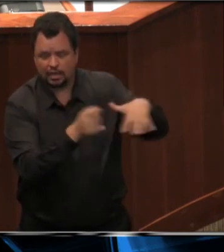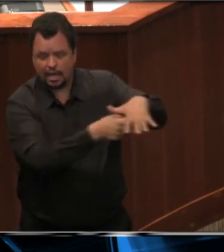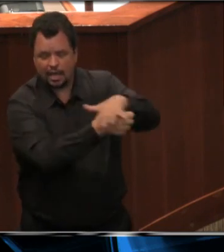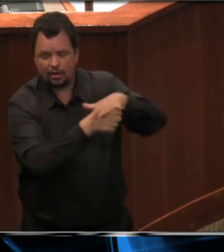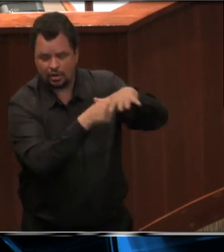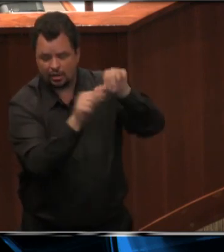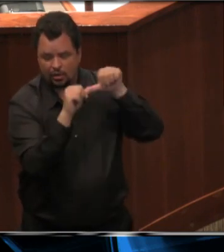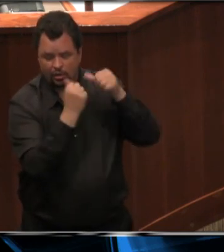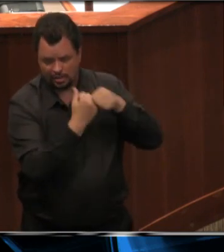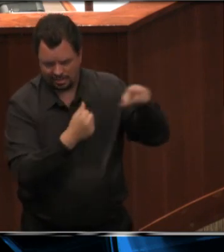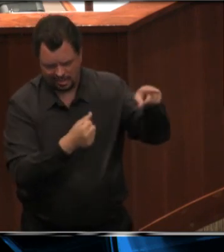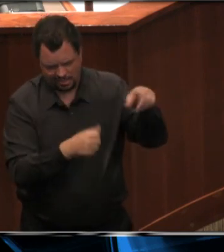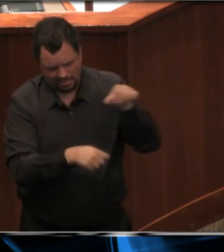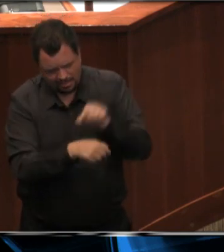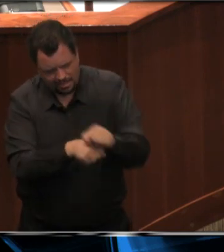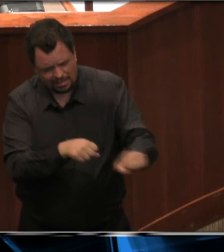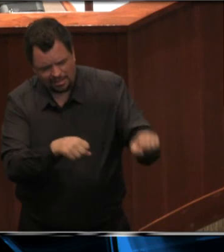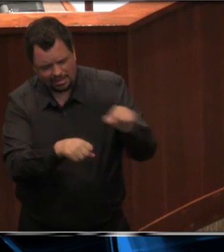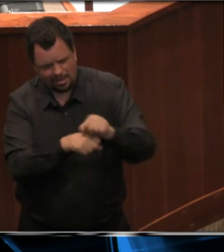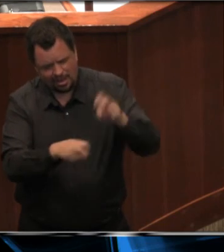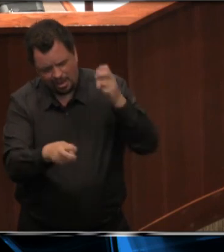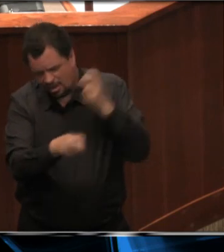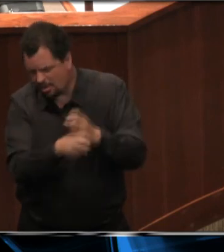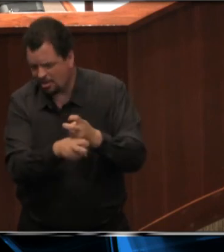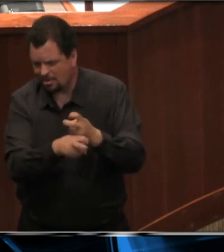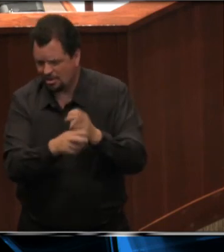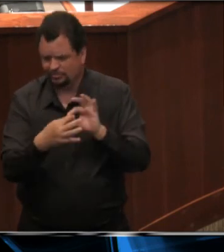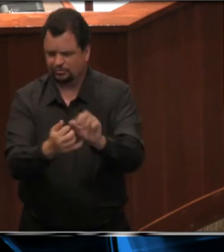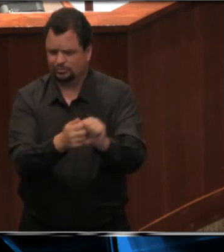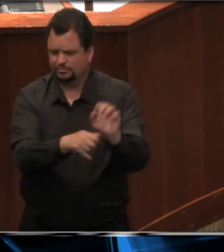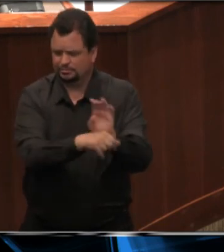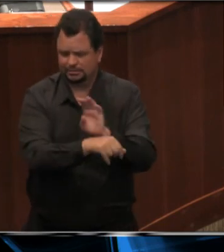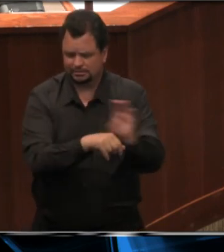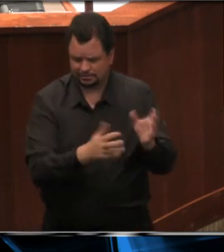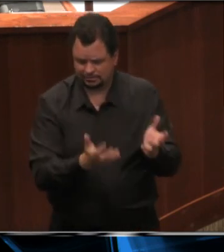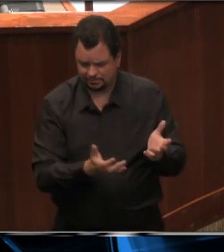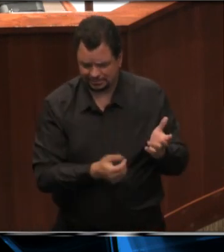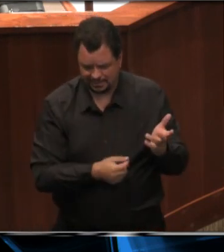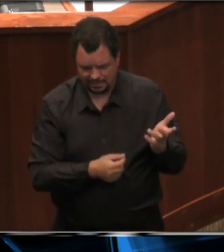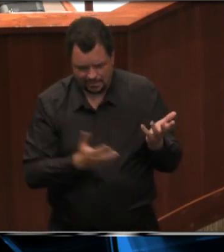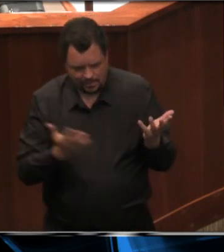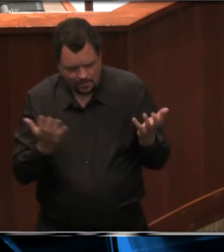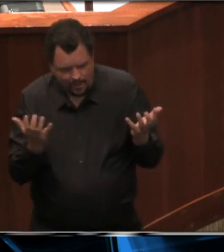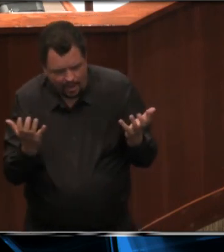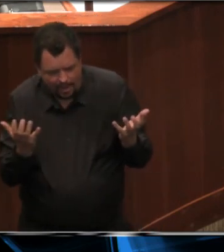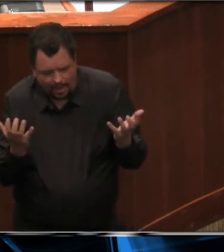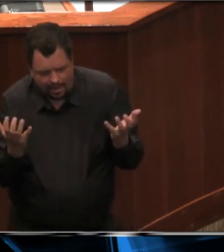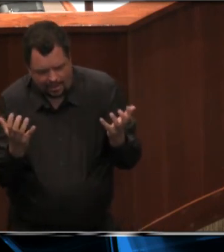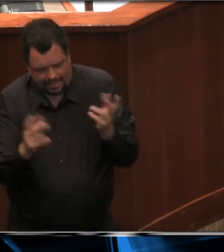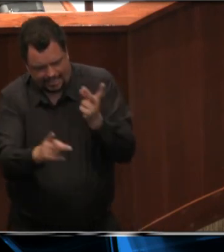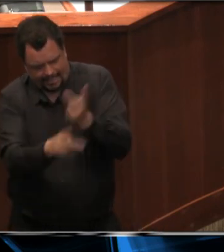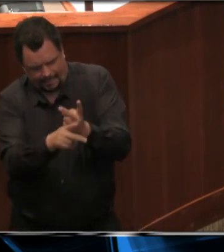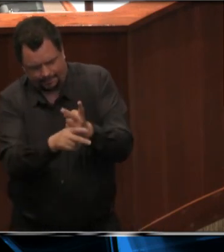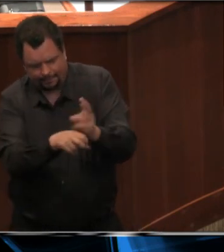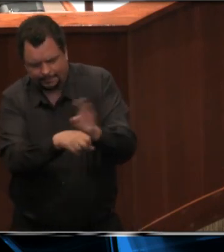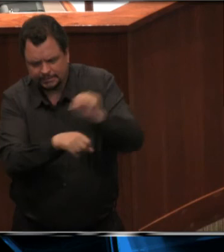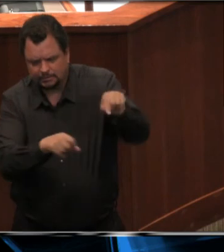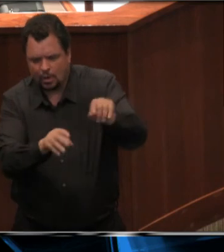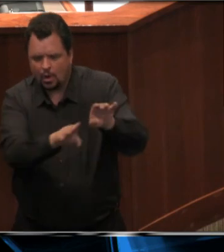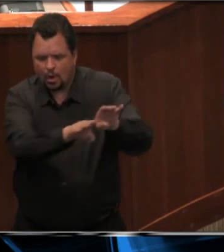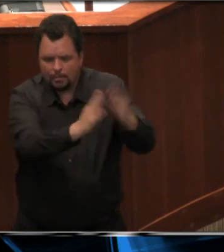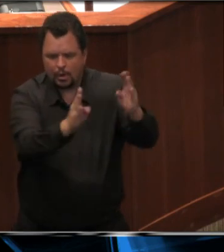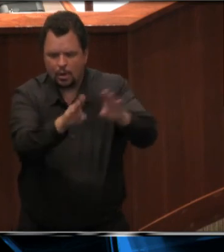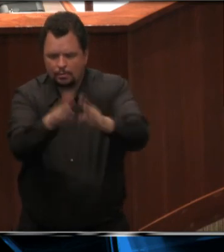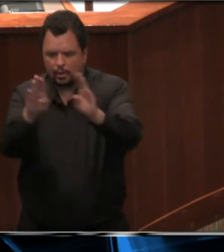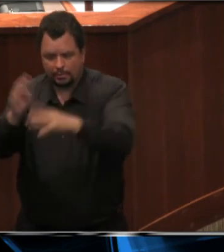work for that so that we could open up some of our attractions and get some of our residents back to work. How hard you've worked on the hotel